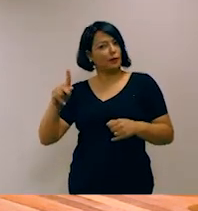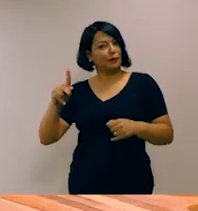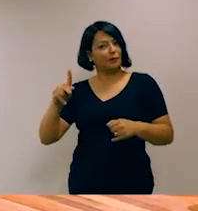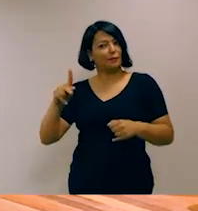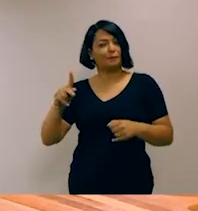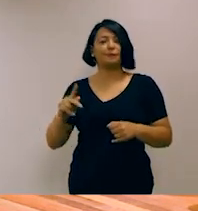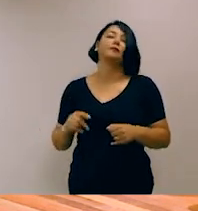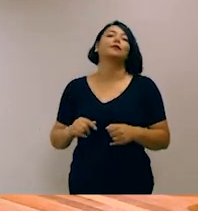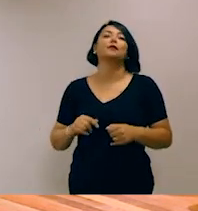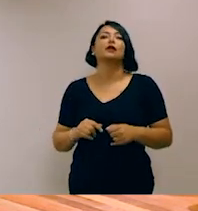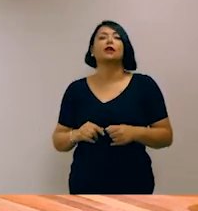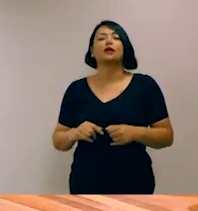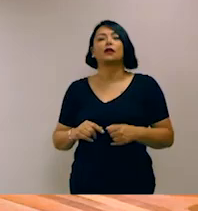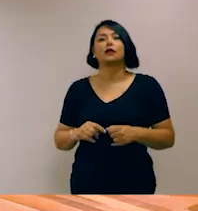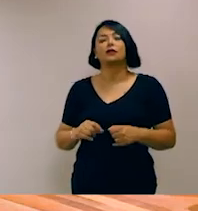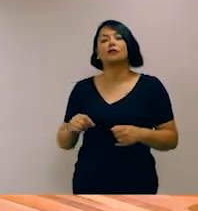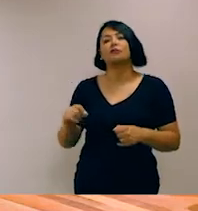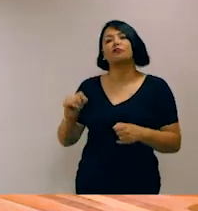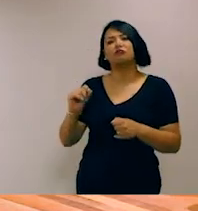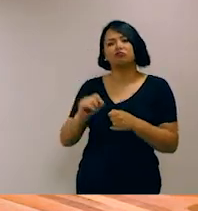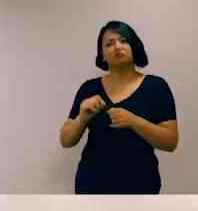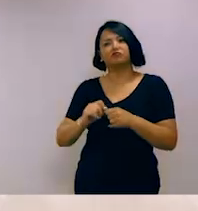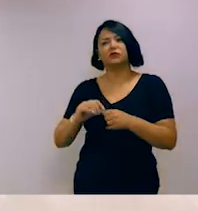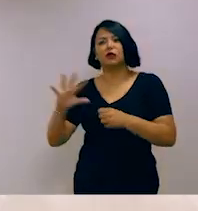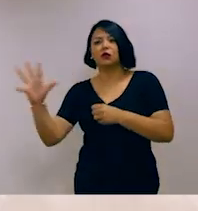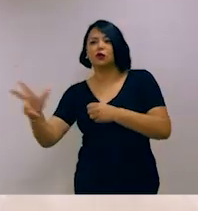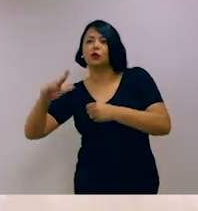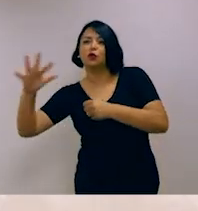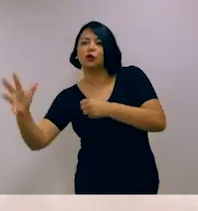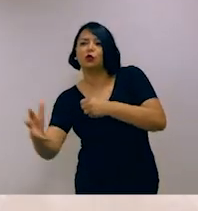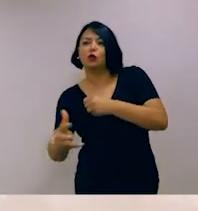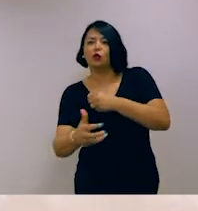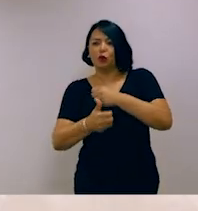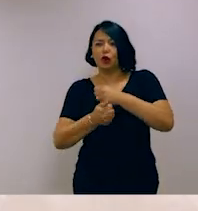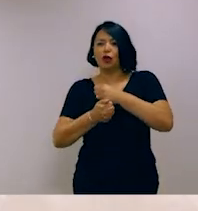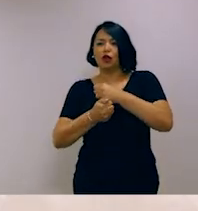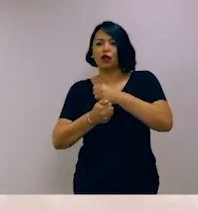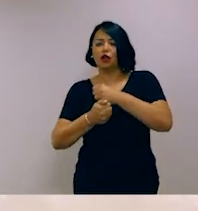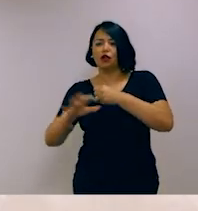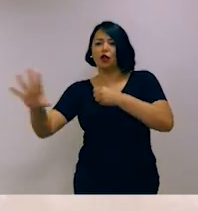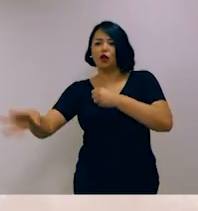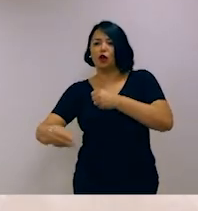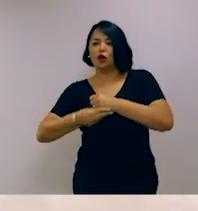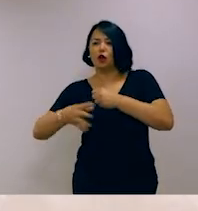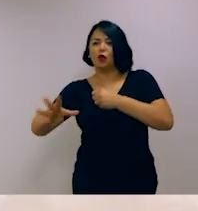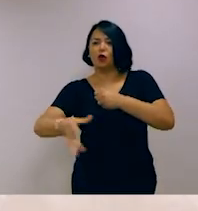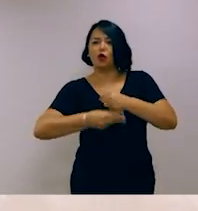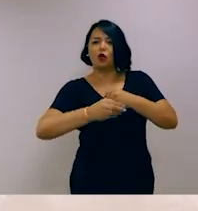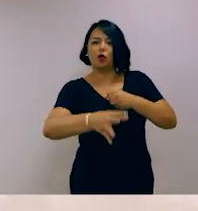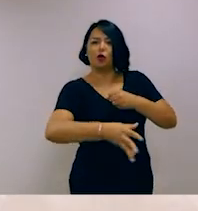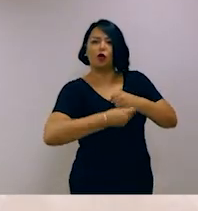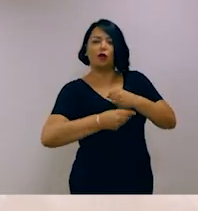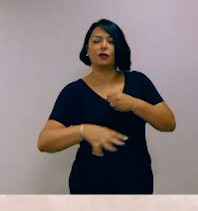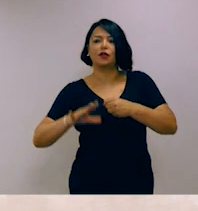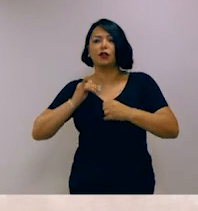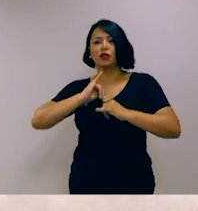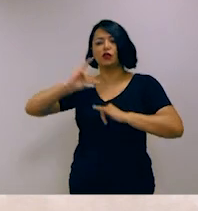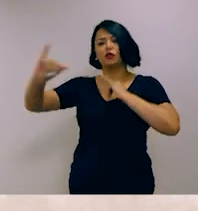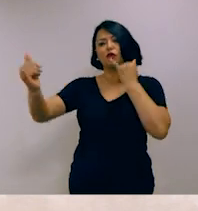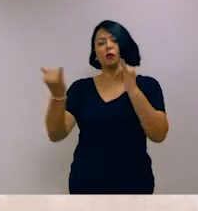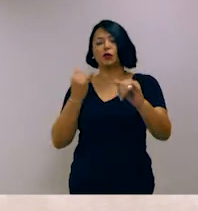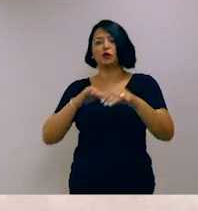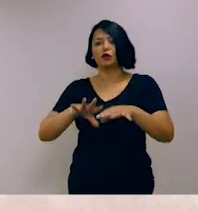media. And after these data that we collected, we selected most of the data that